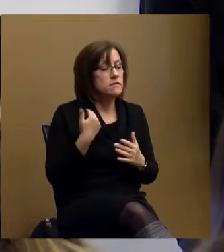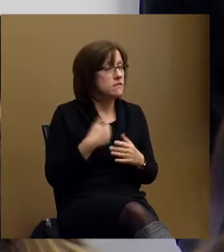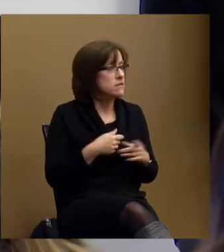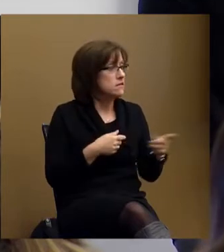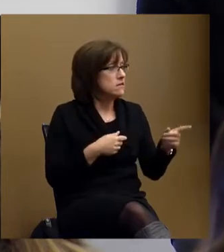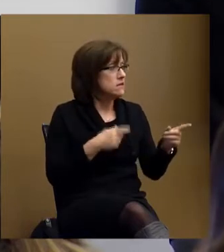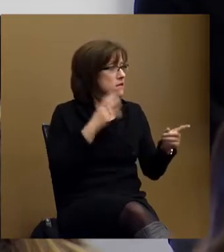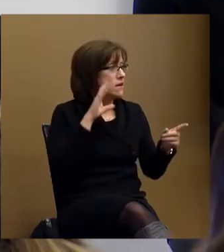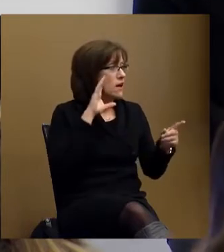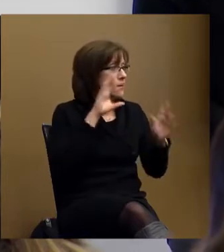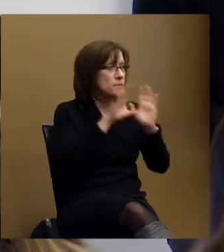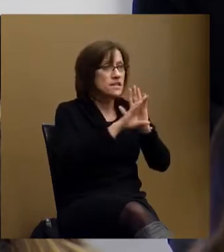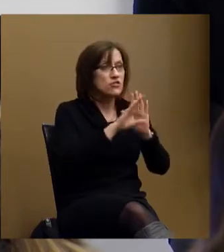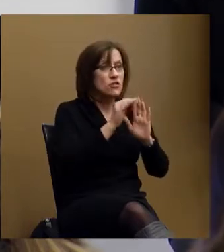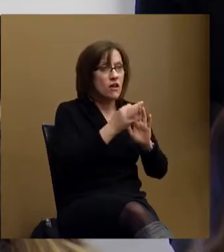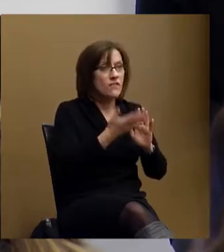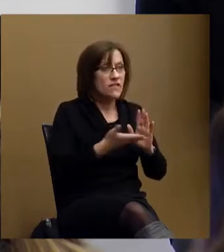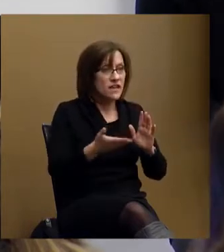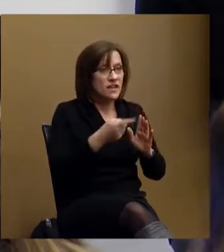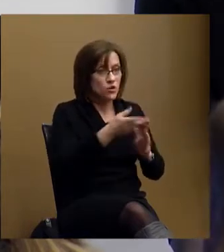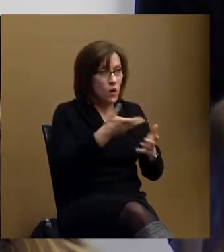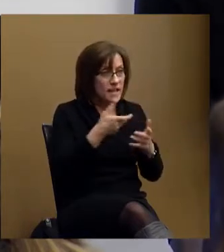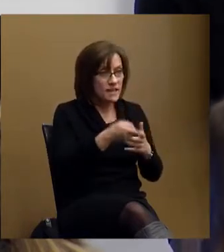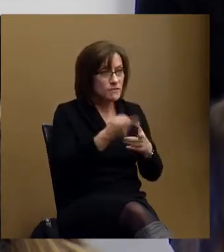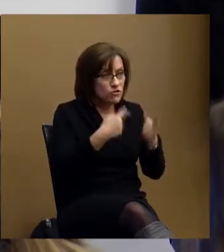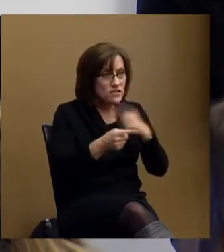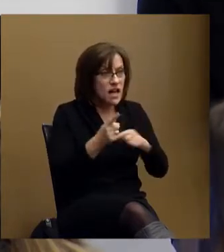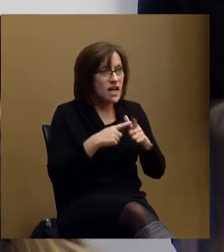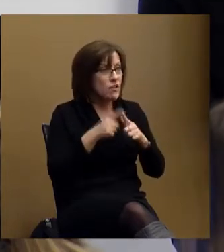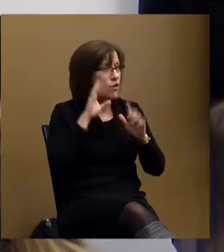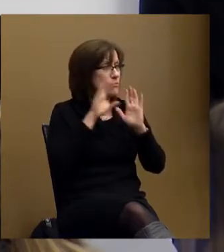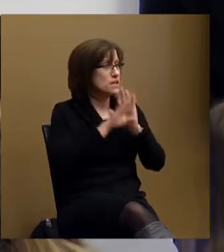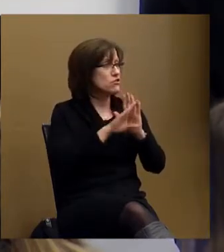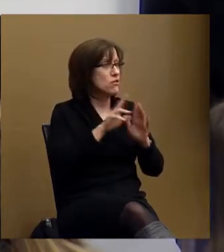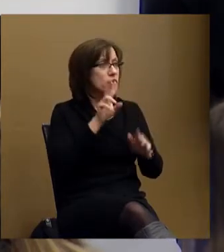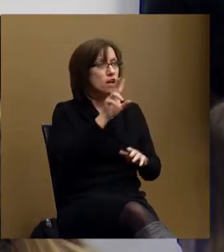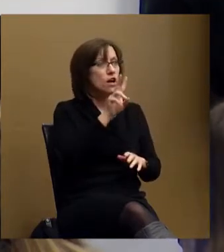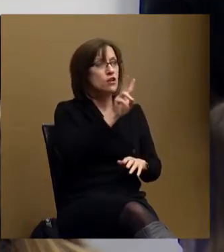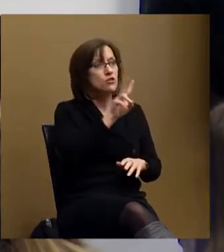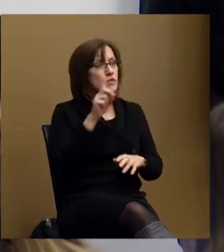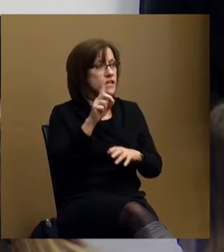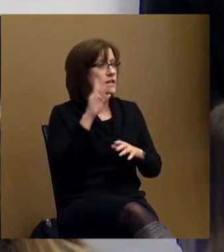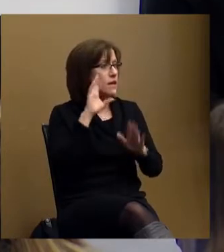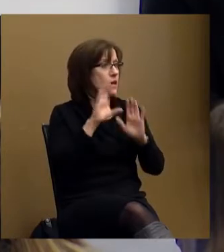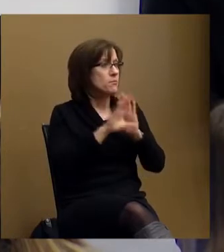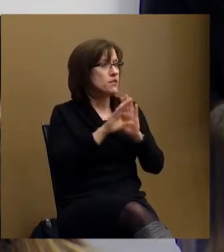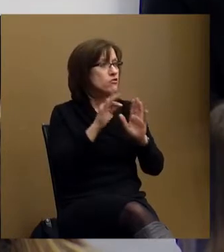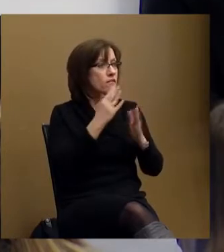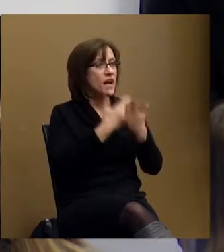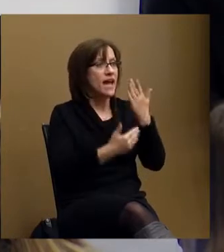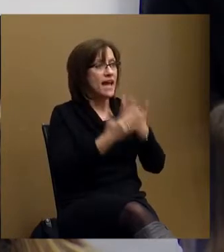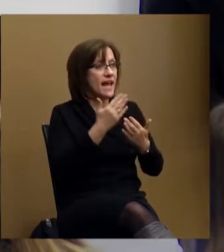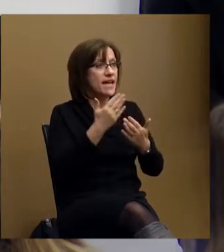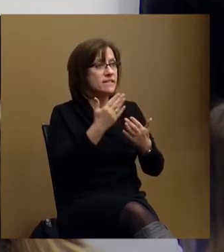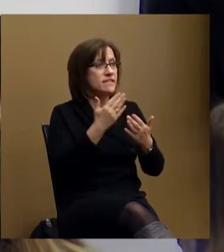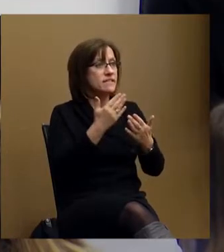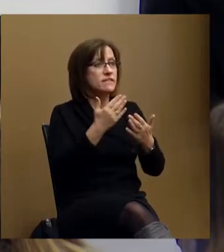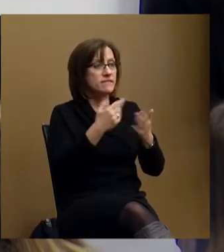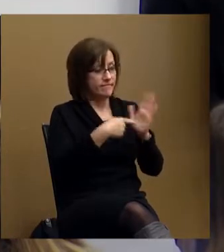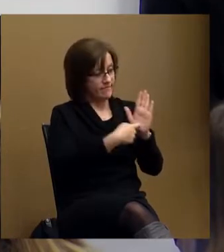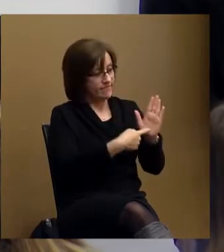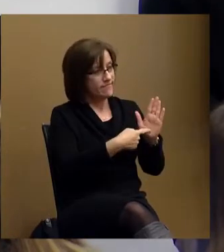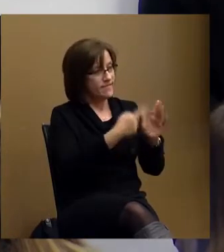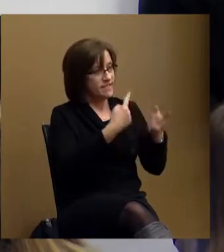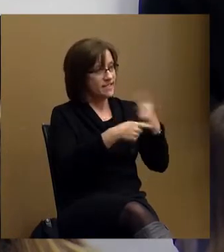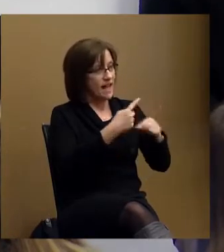like a photograph of the object we want him to sign, or like a picture, like a two-dimensional picture of like hands making a sign? No, a picture of the